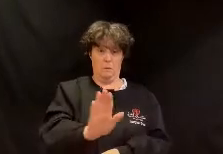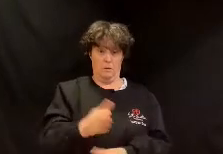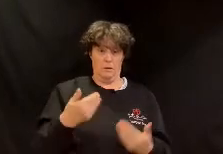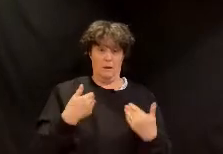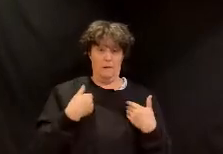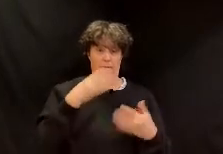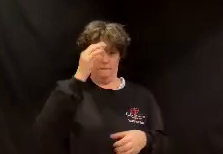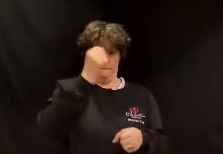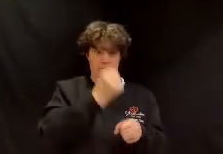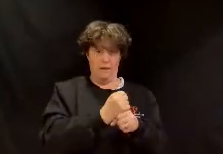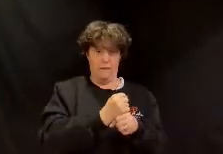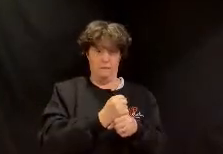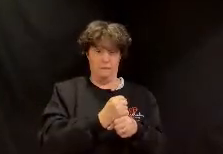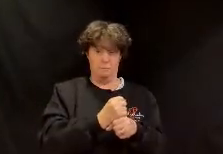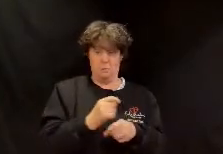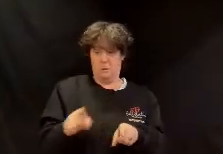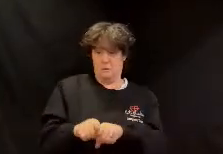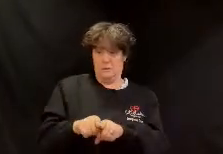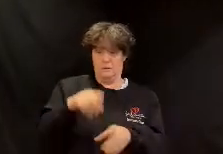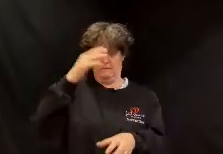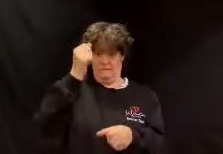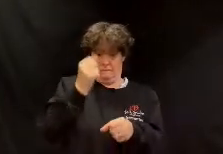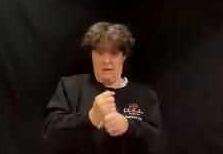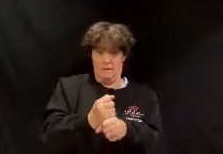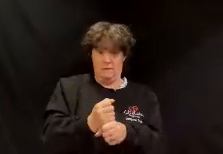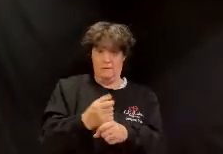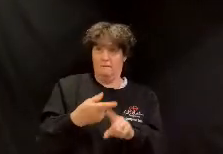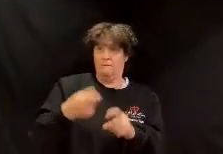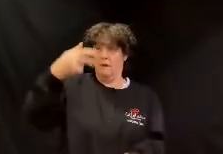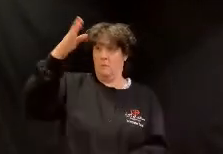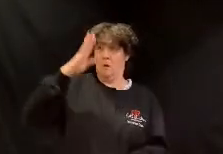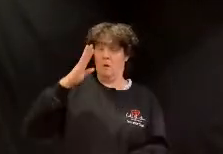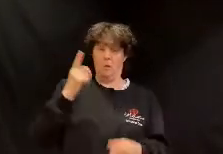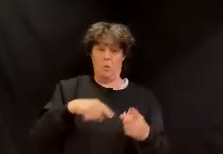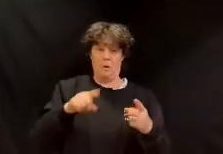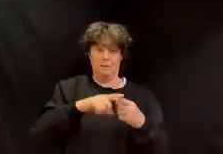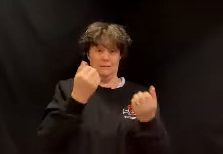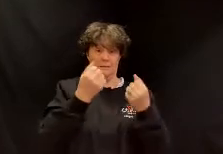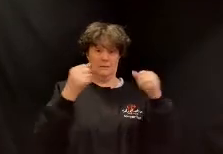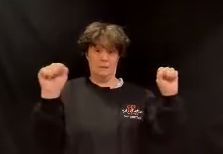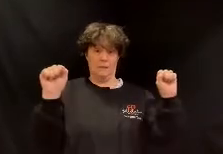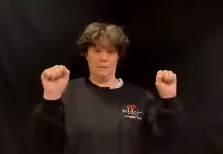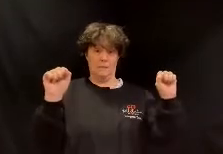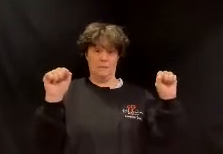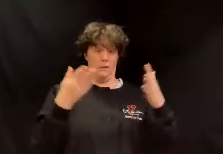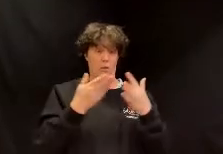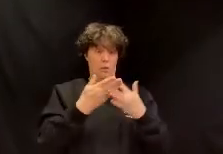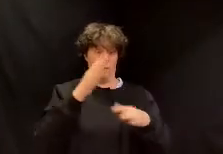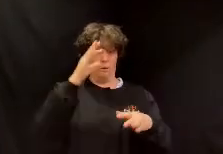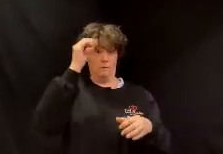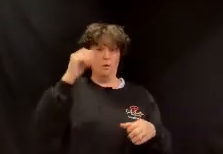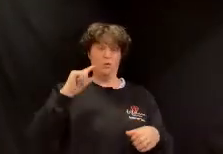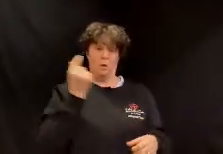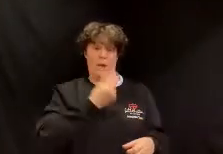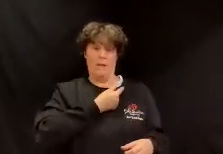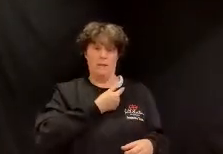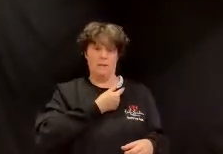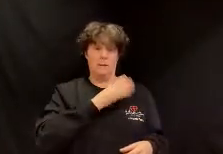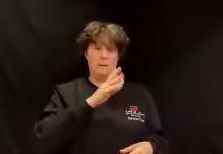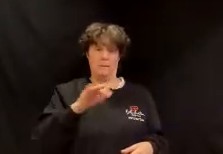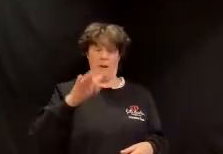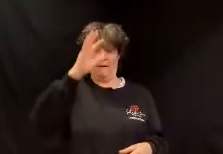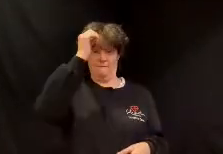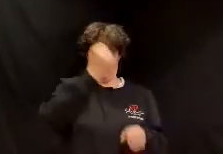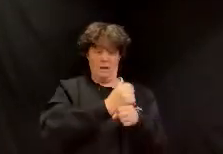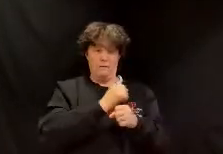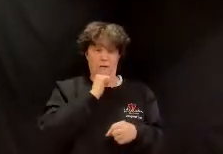You got the same faith. You got the God kind of faith. When you got born again, for by grace are you saved through faith, right? And that is not of